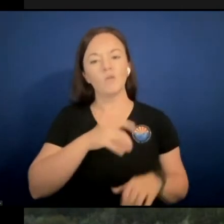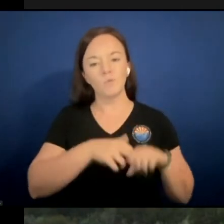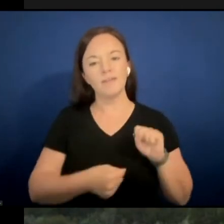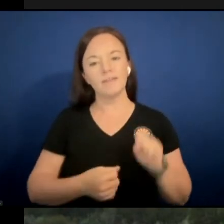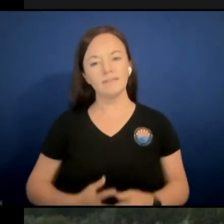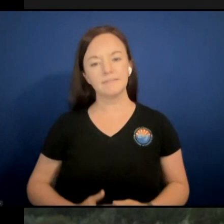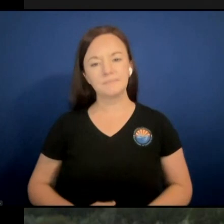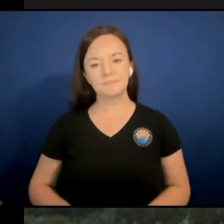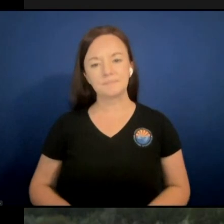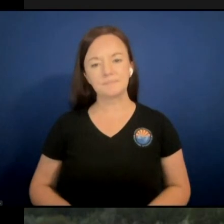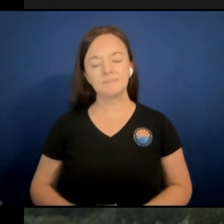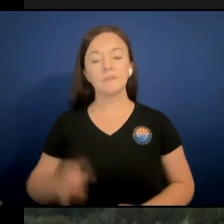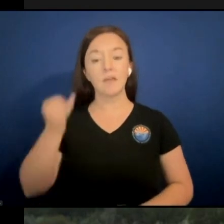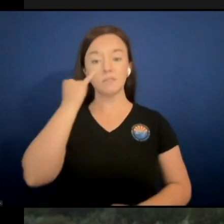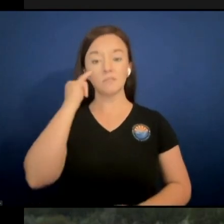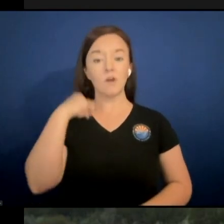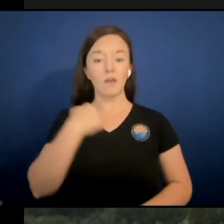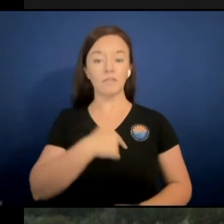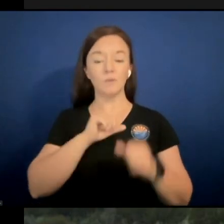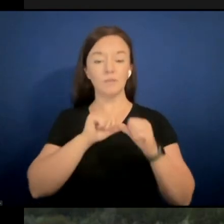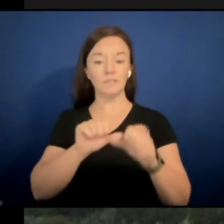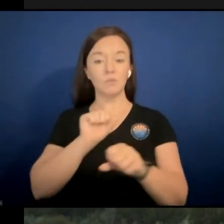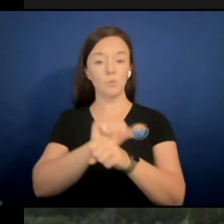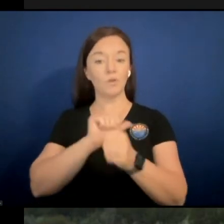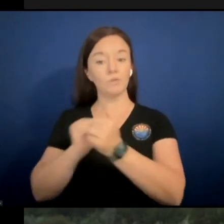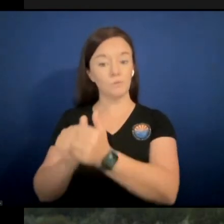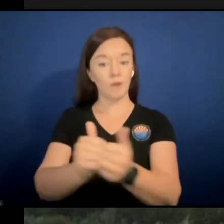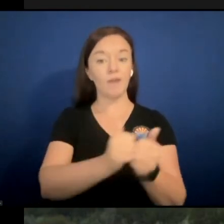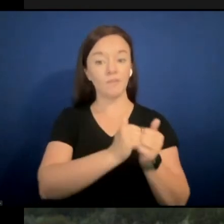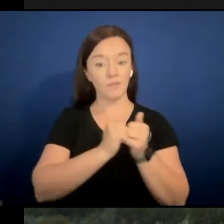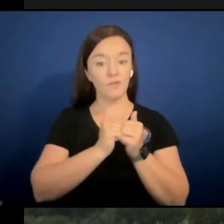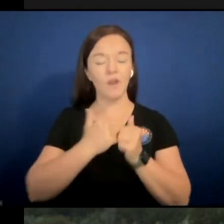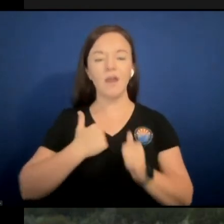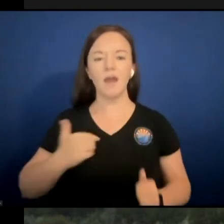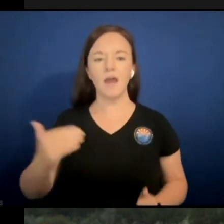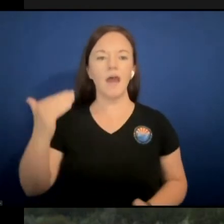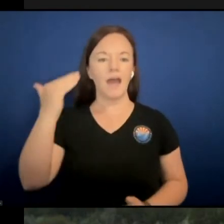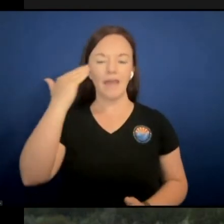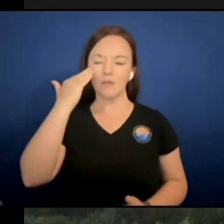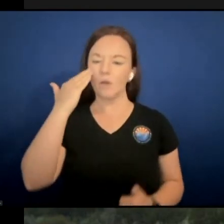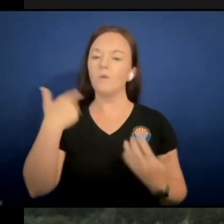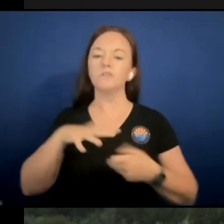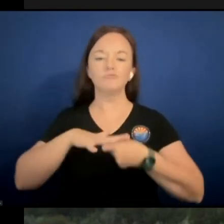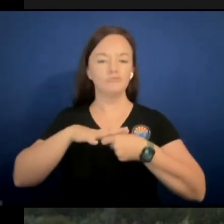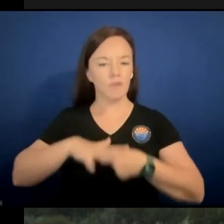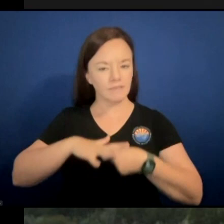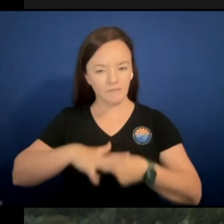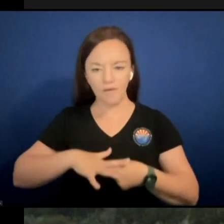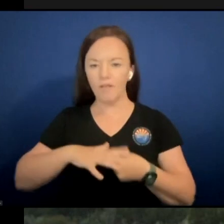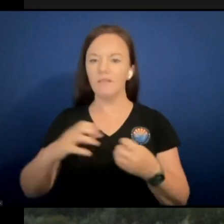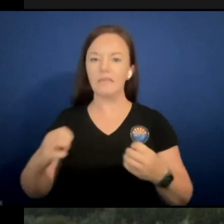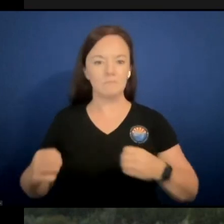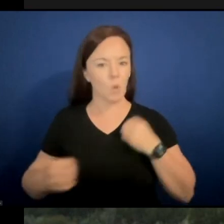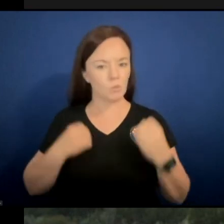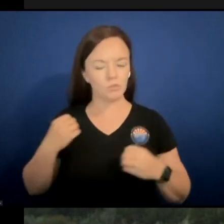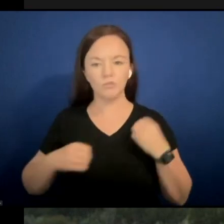But as long as we continue to work together, I know tensions are high and emotions are